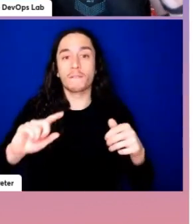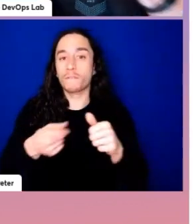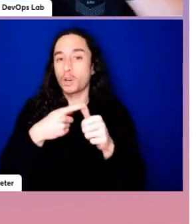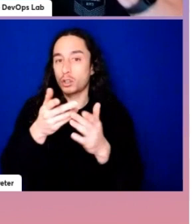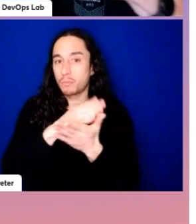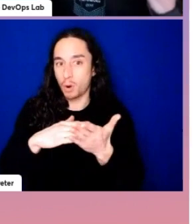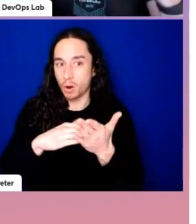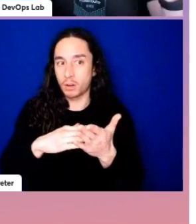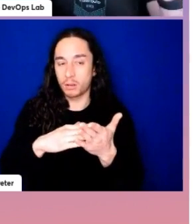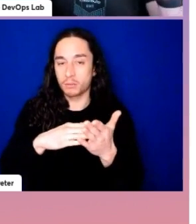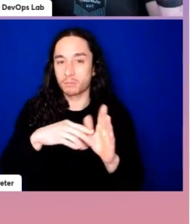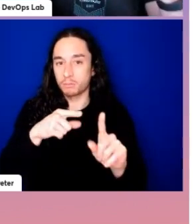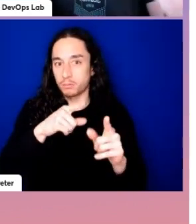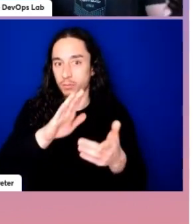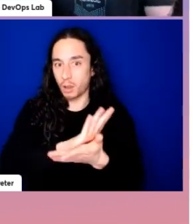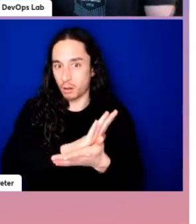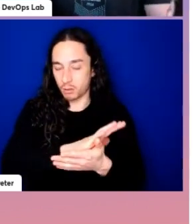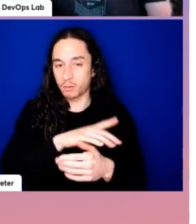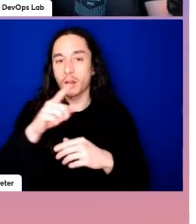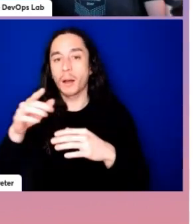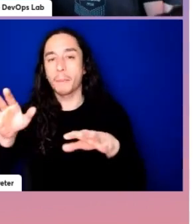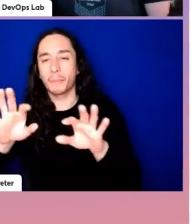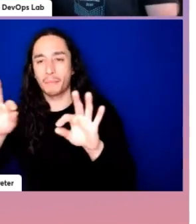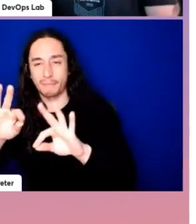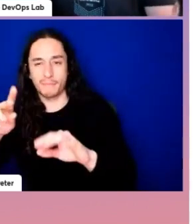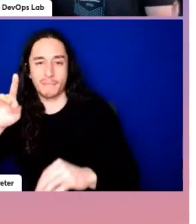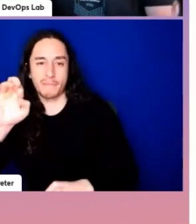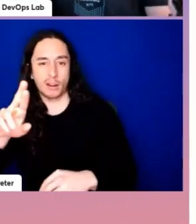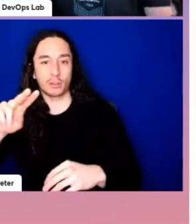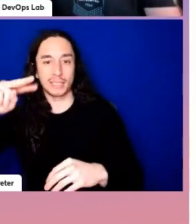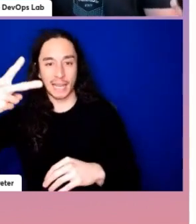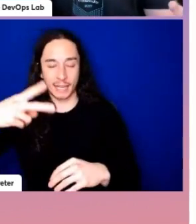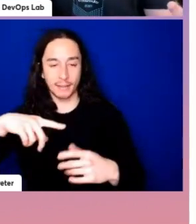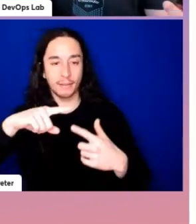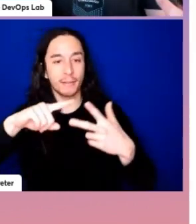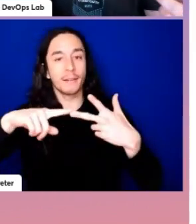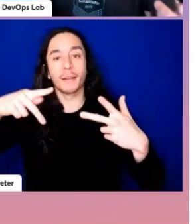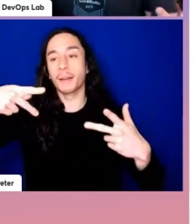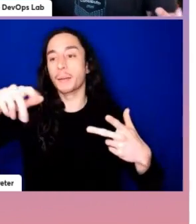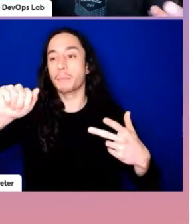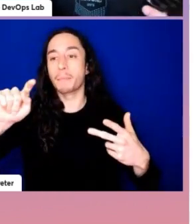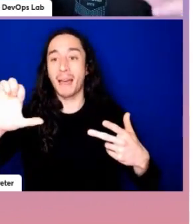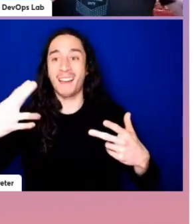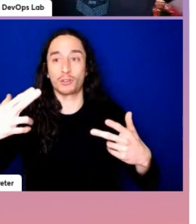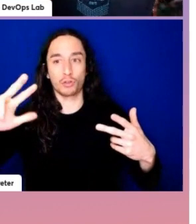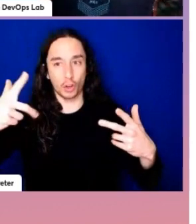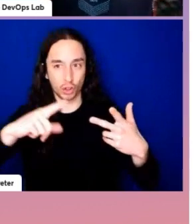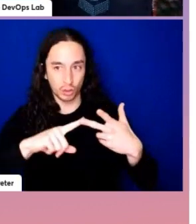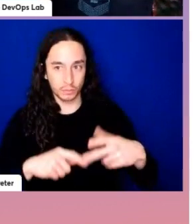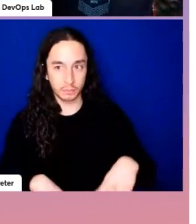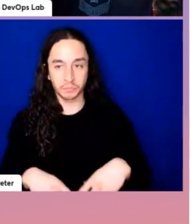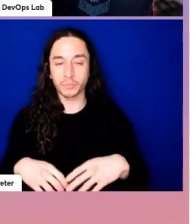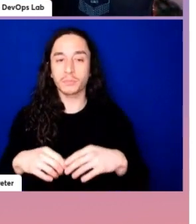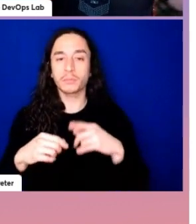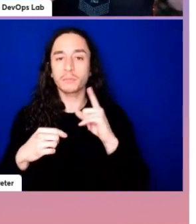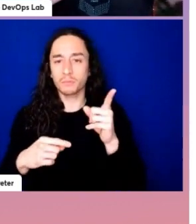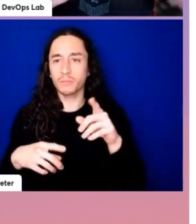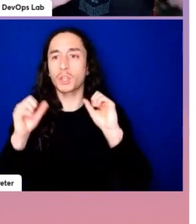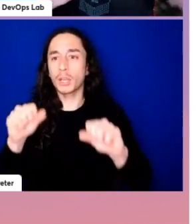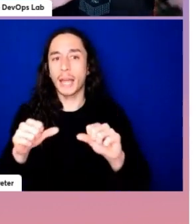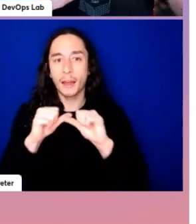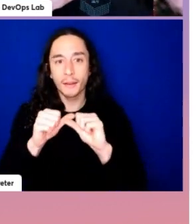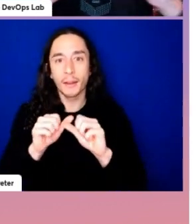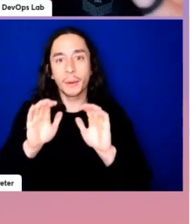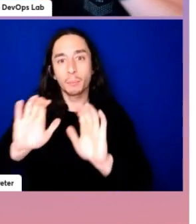the dot, and then minor is the second, and patch is the third. And this way, you can keep on pushing updates to